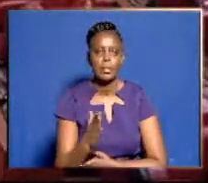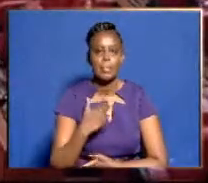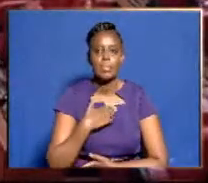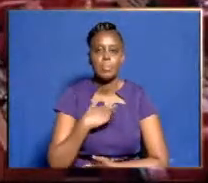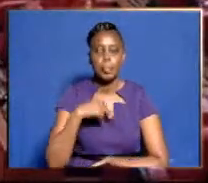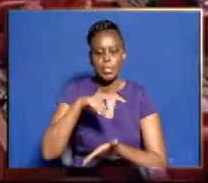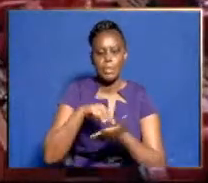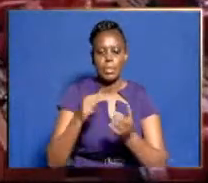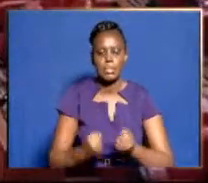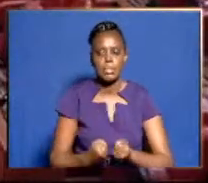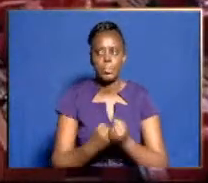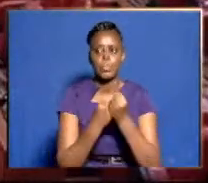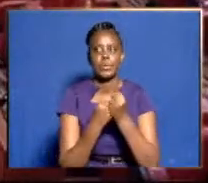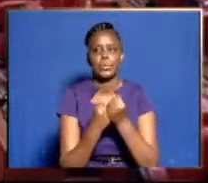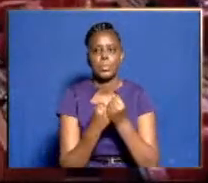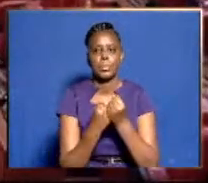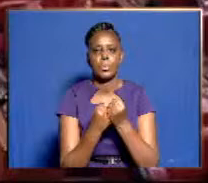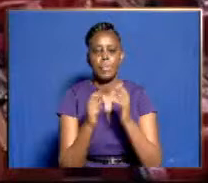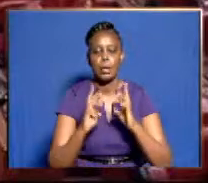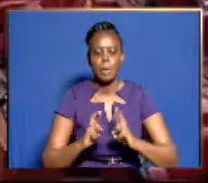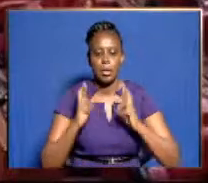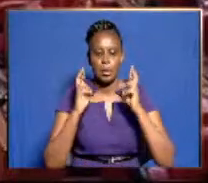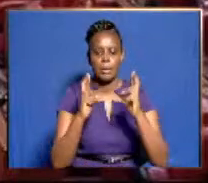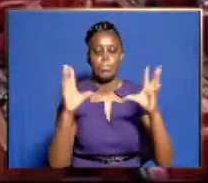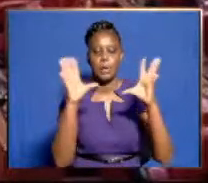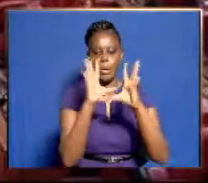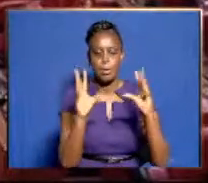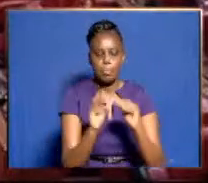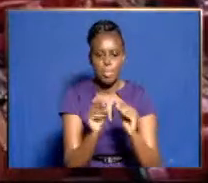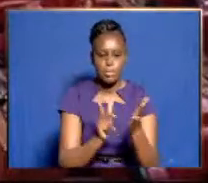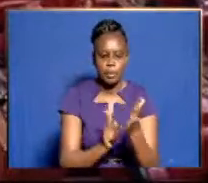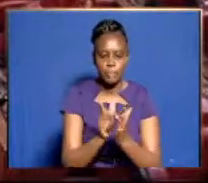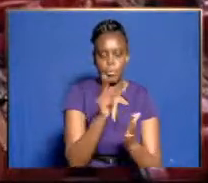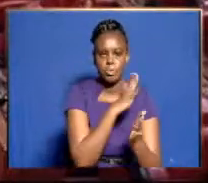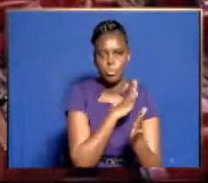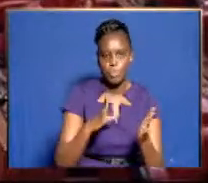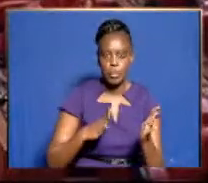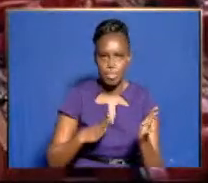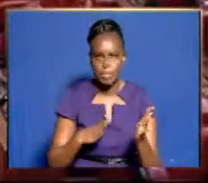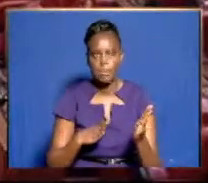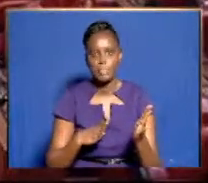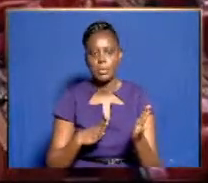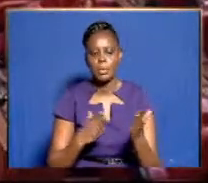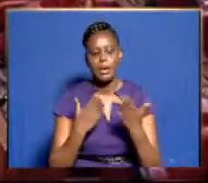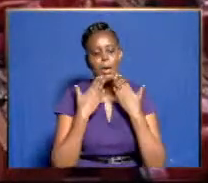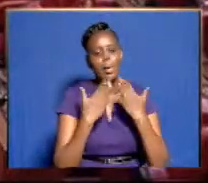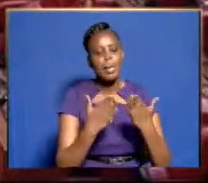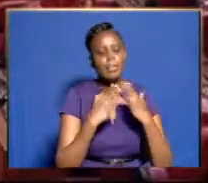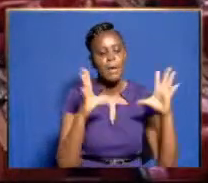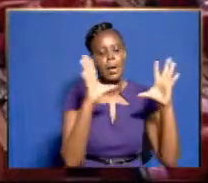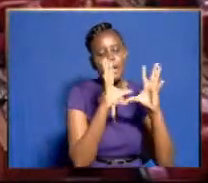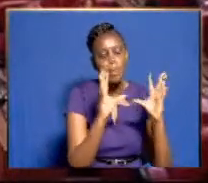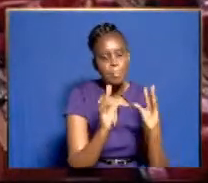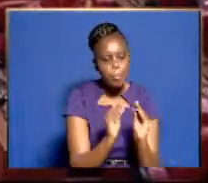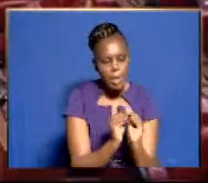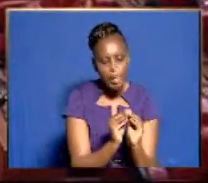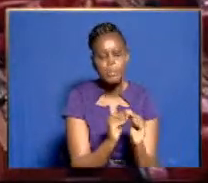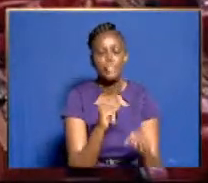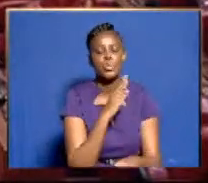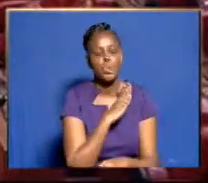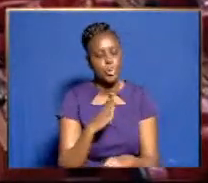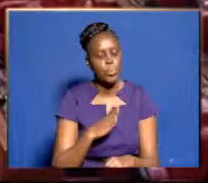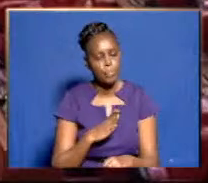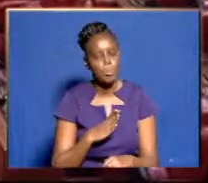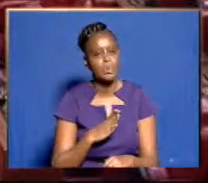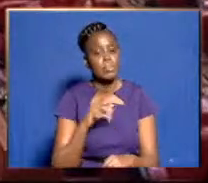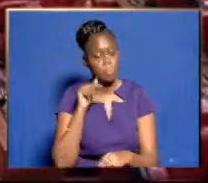to support this report by the Budget and Appropriations Committee and thank the Budget and Appropriations Committee for